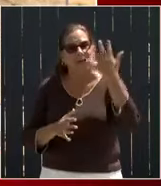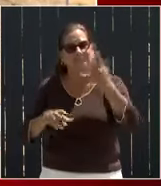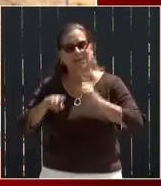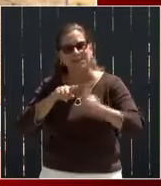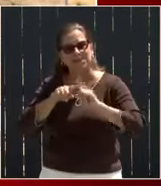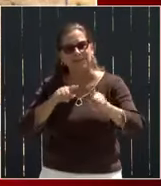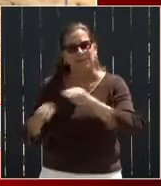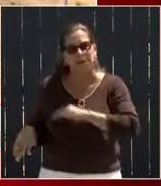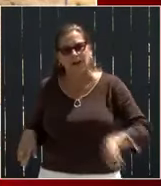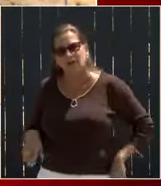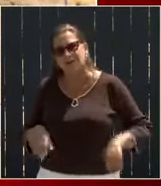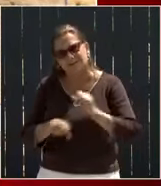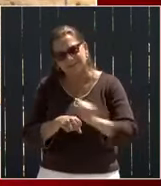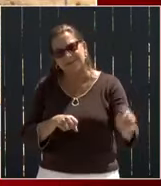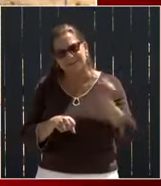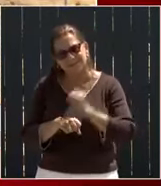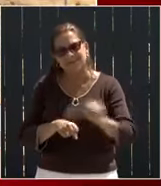member.